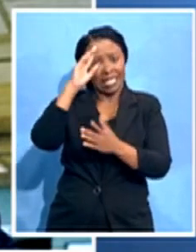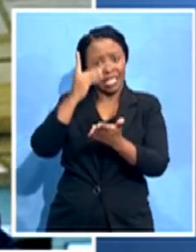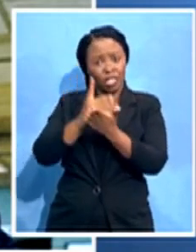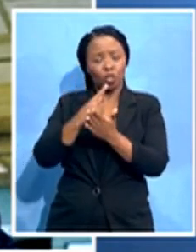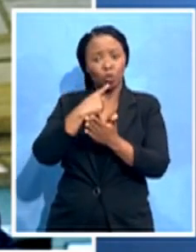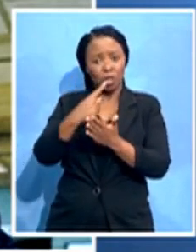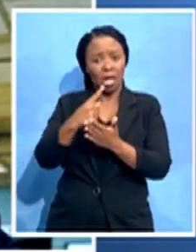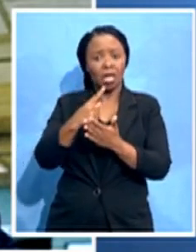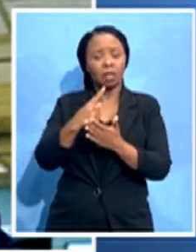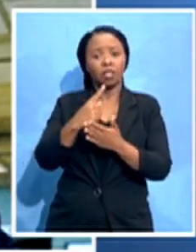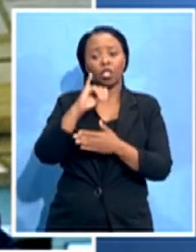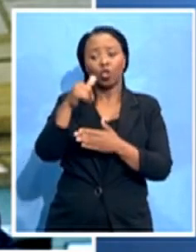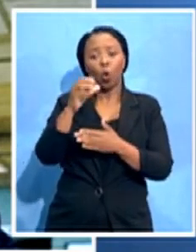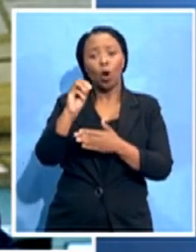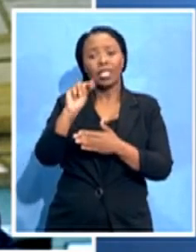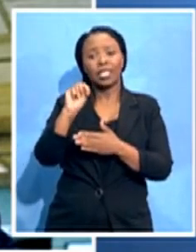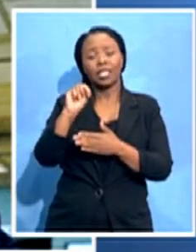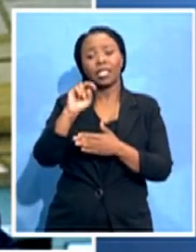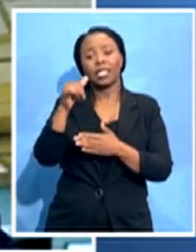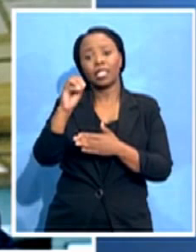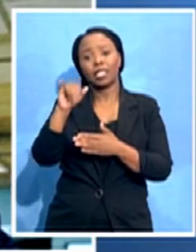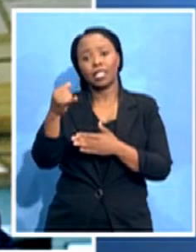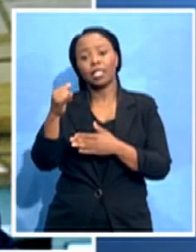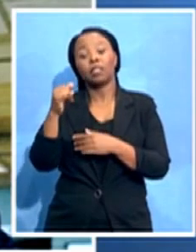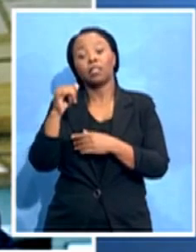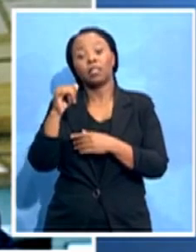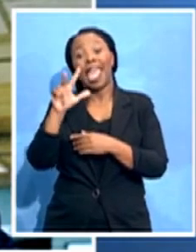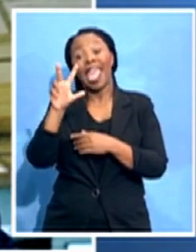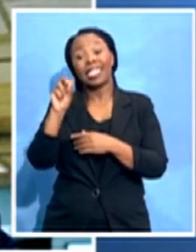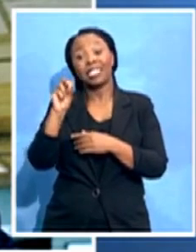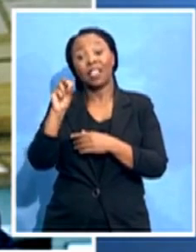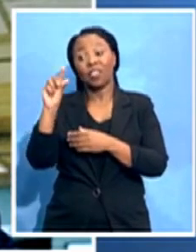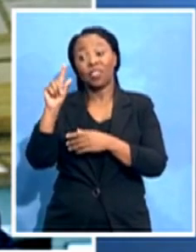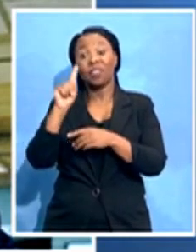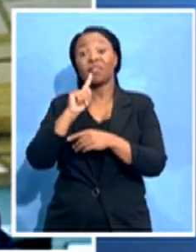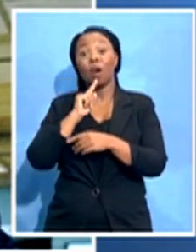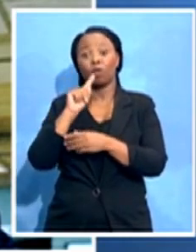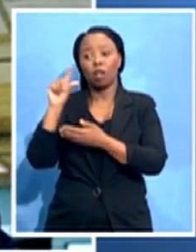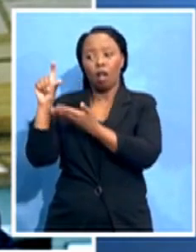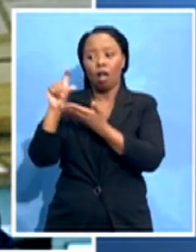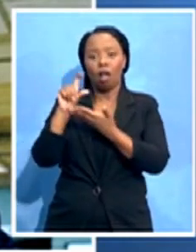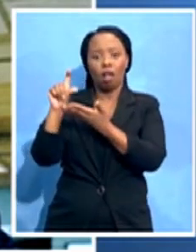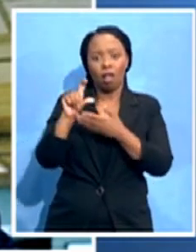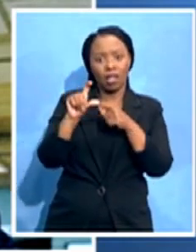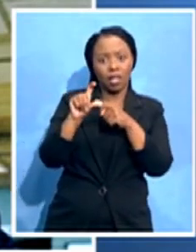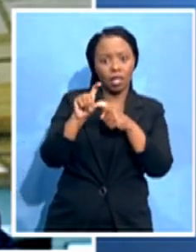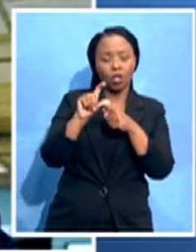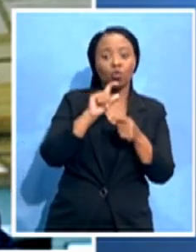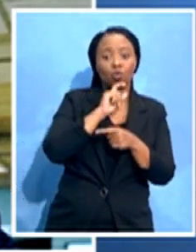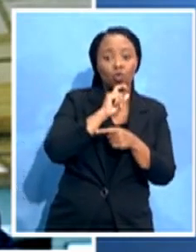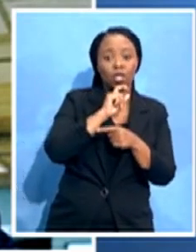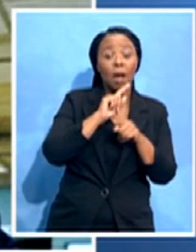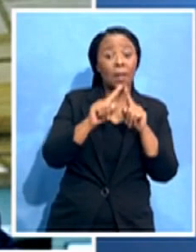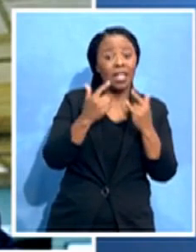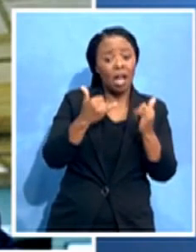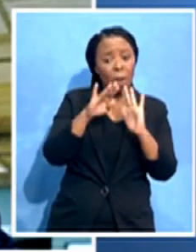vaccine. These 80,000 doses, which when you look at the program itself and how they are